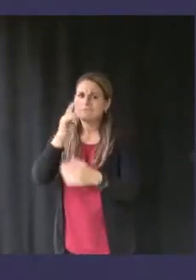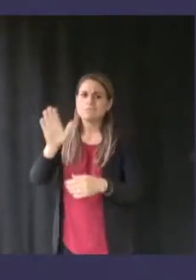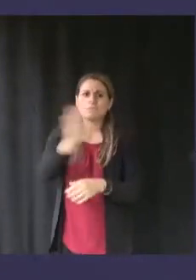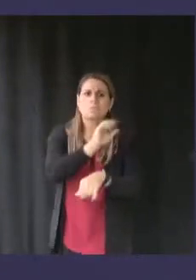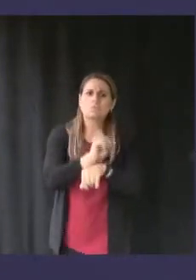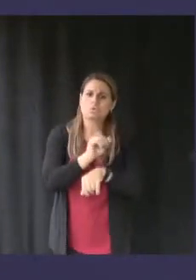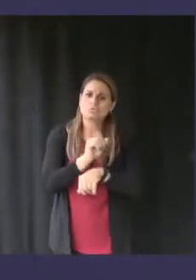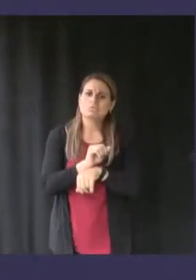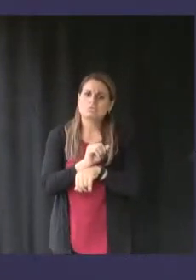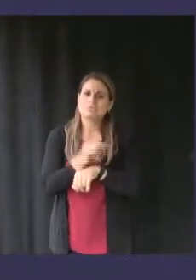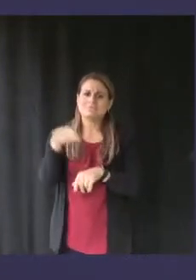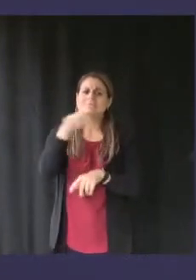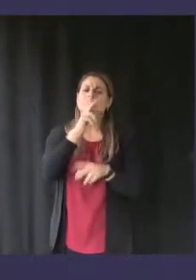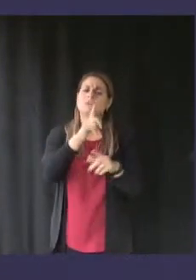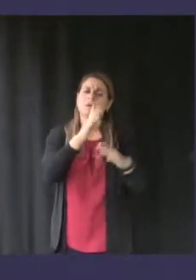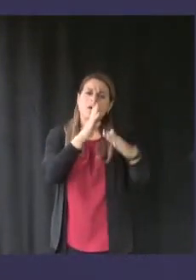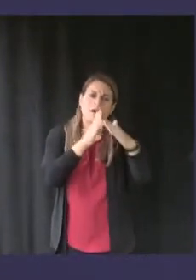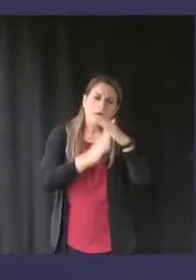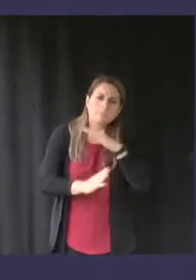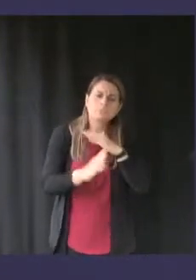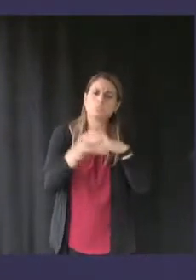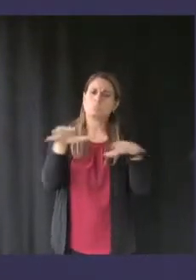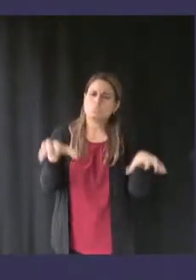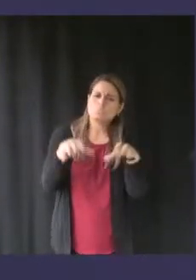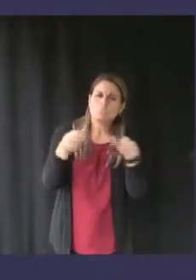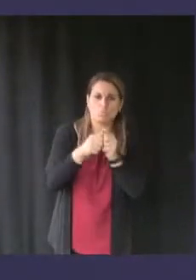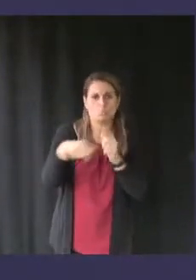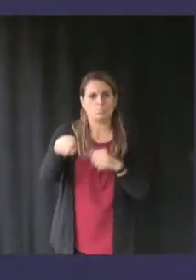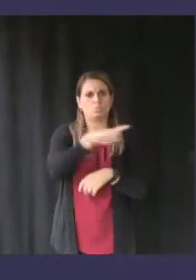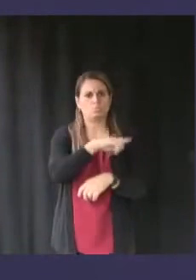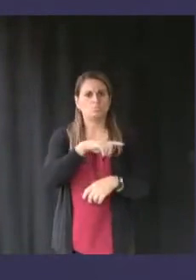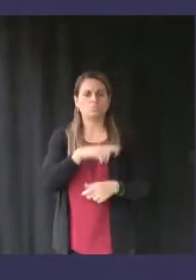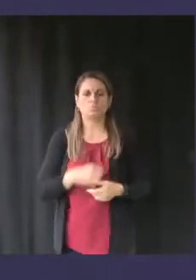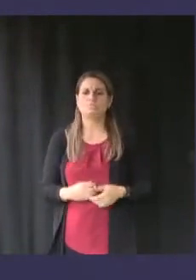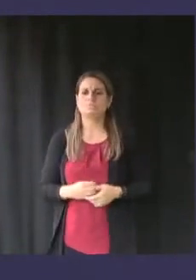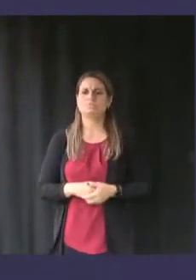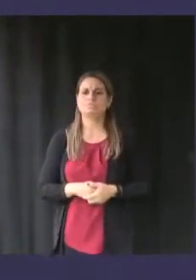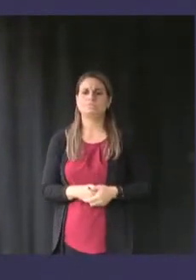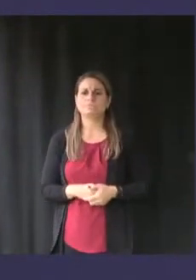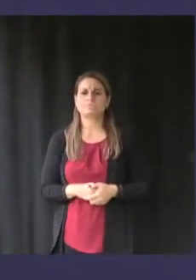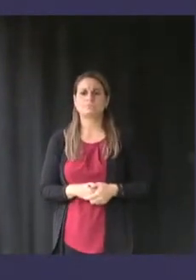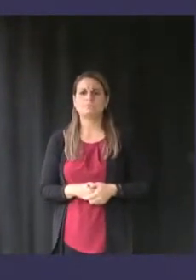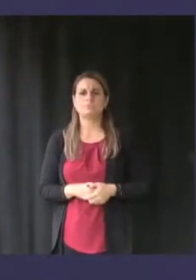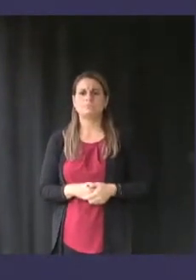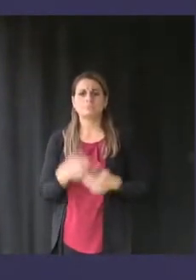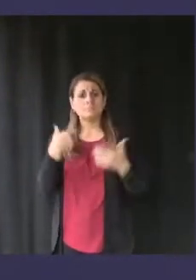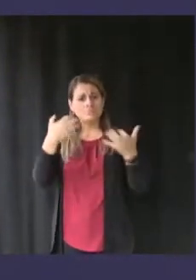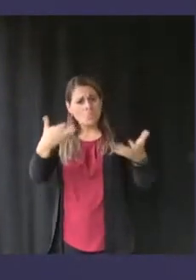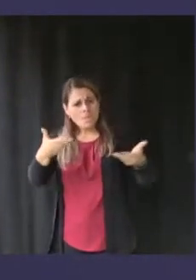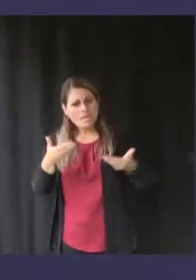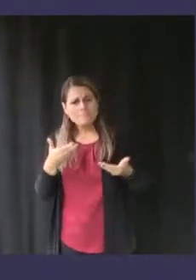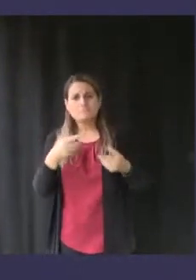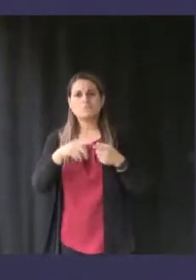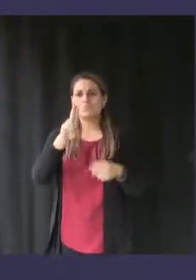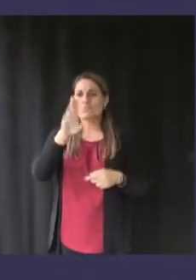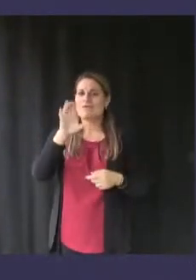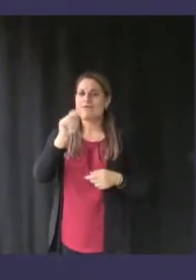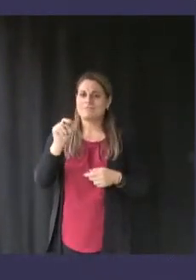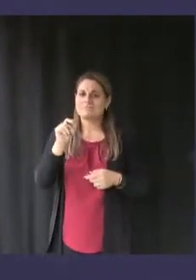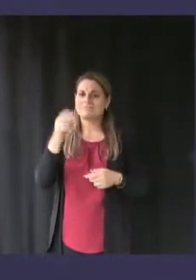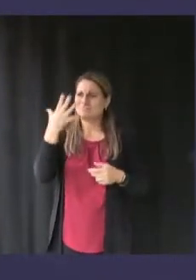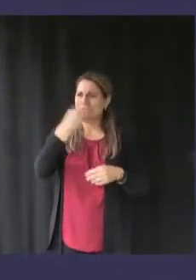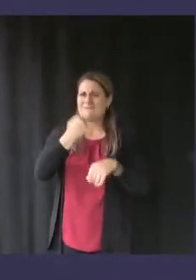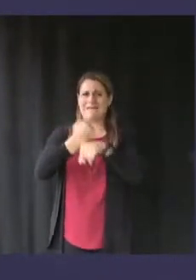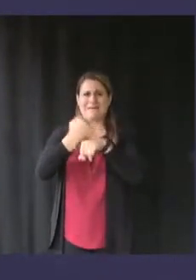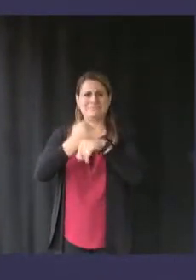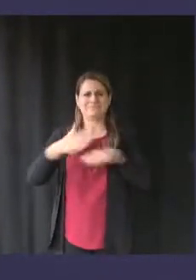board alongside you. I'd like to welcome everyone to UConn and our beautiful campus, one of 5